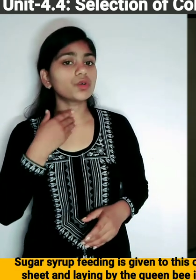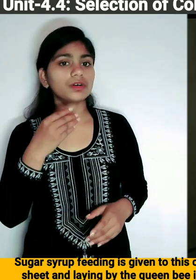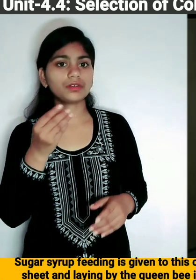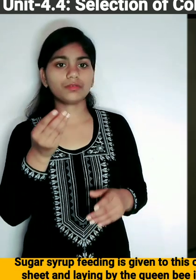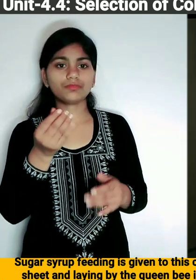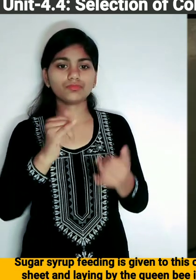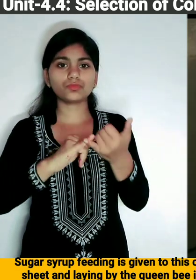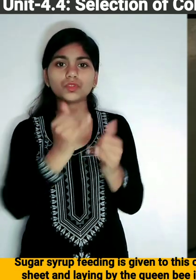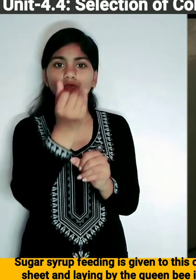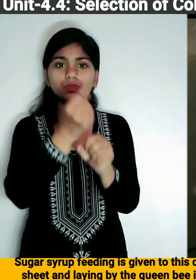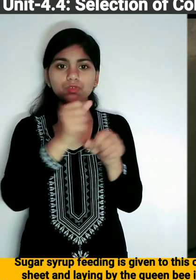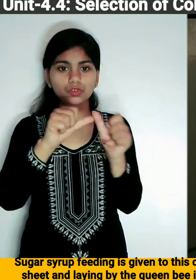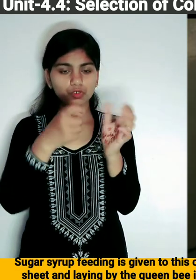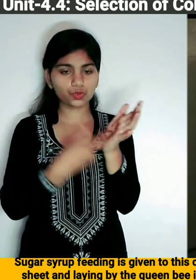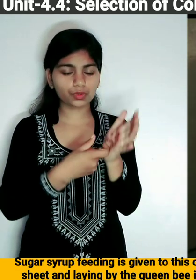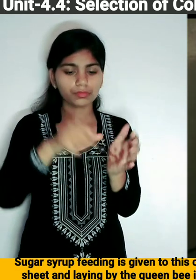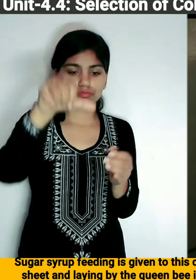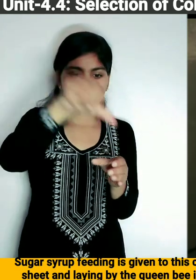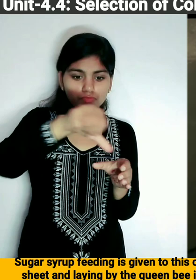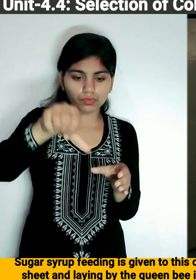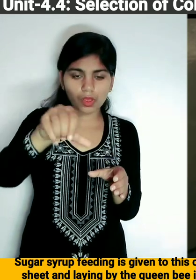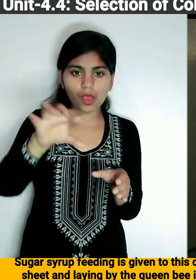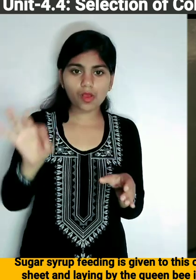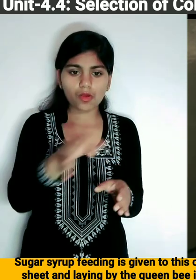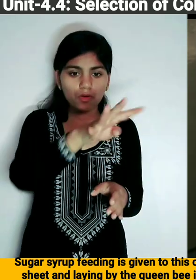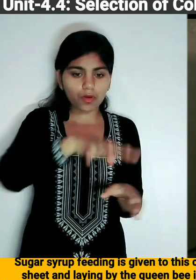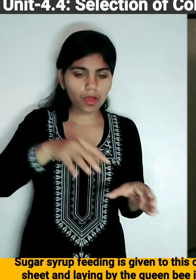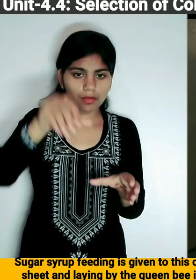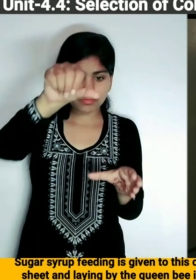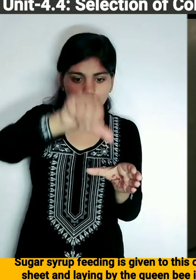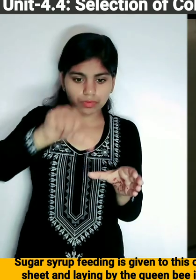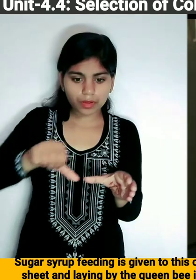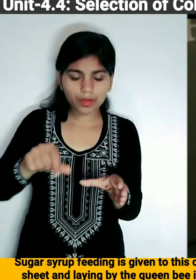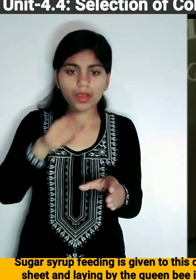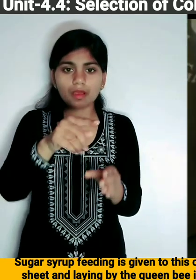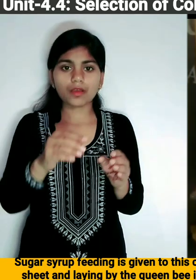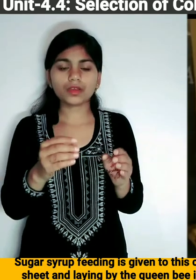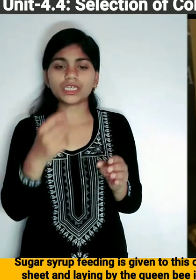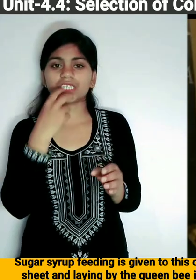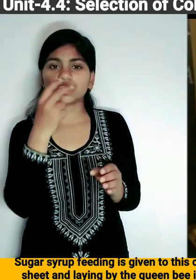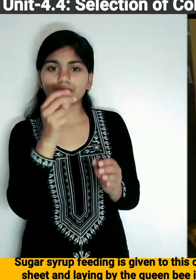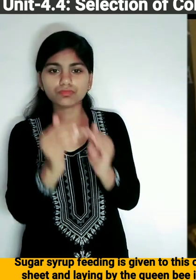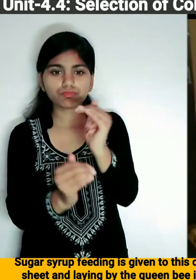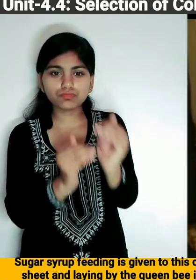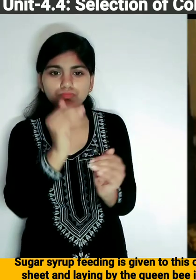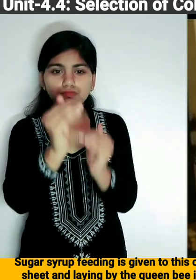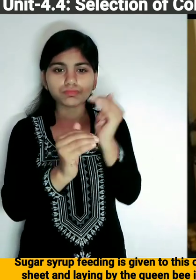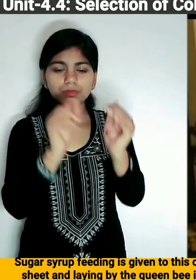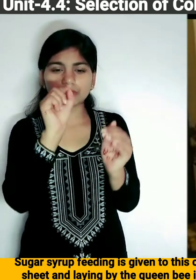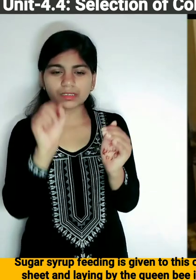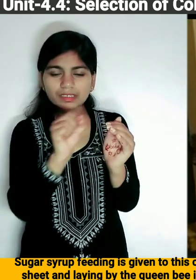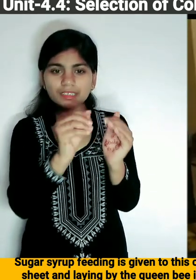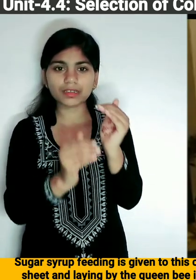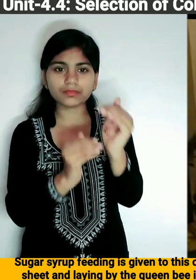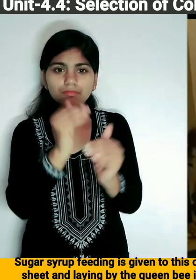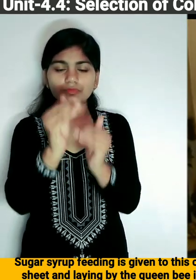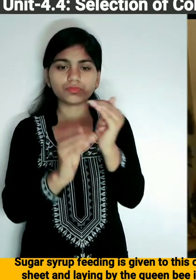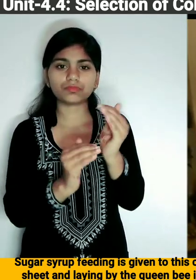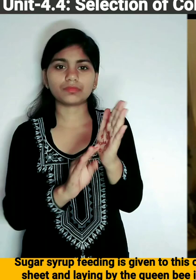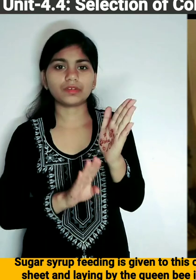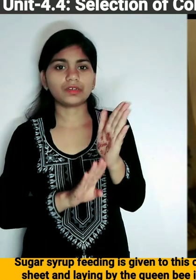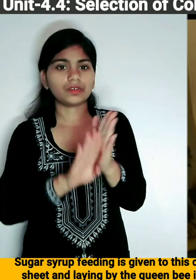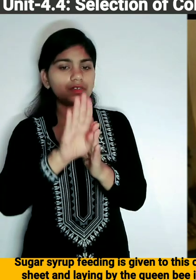Sugar syrup feeding is given to the colony to induce raising of comb cells